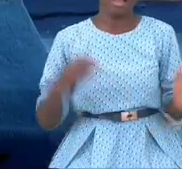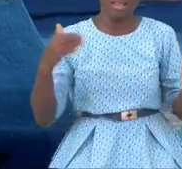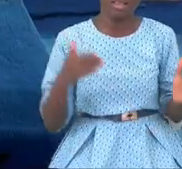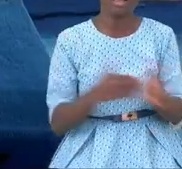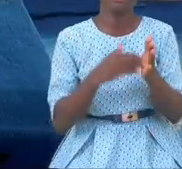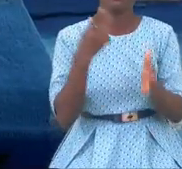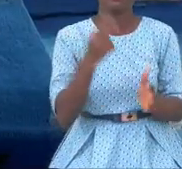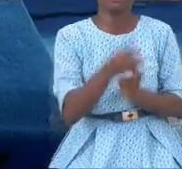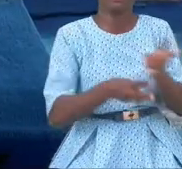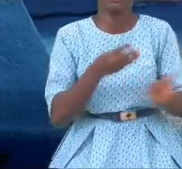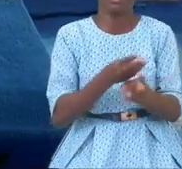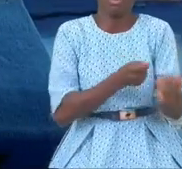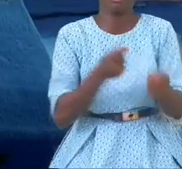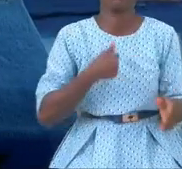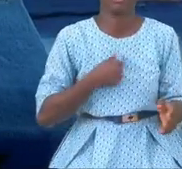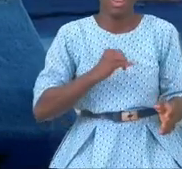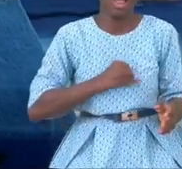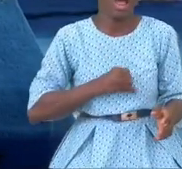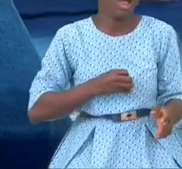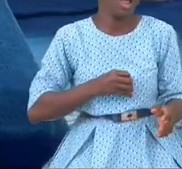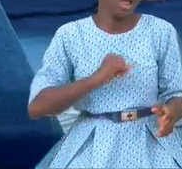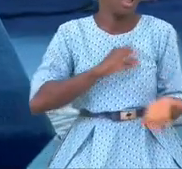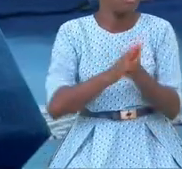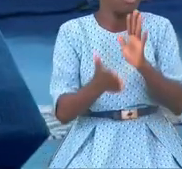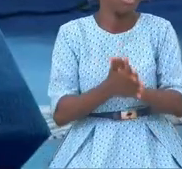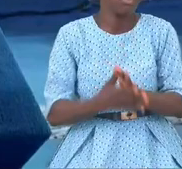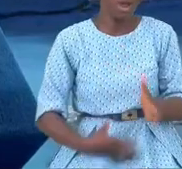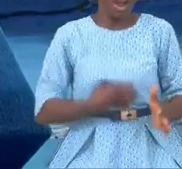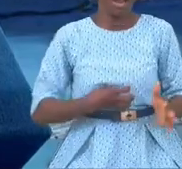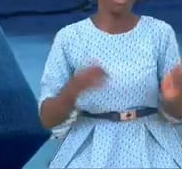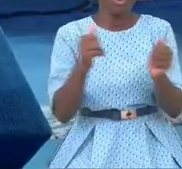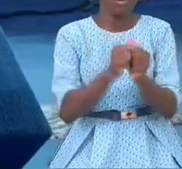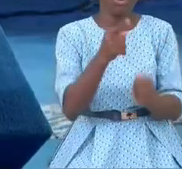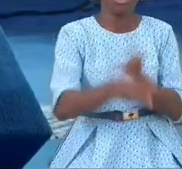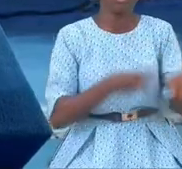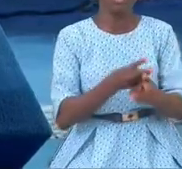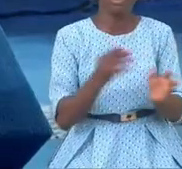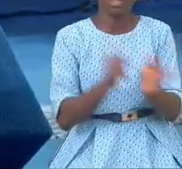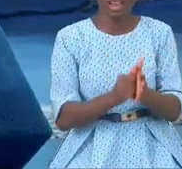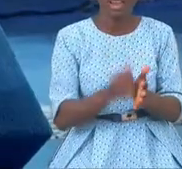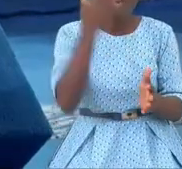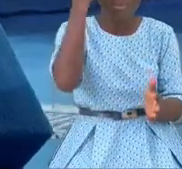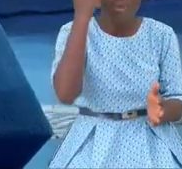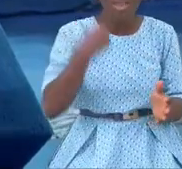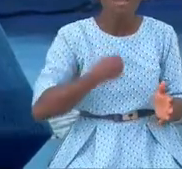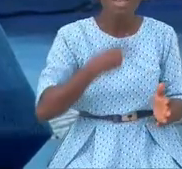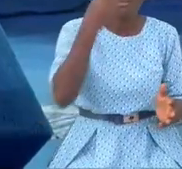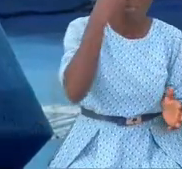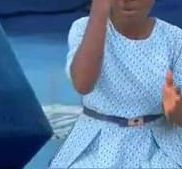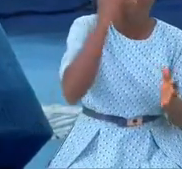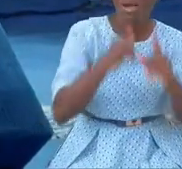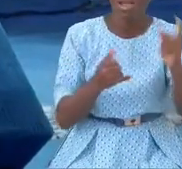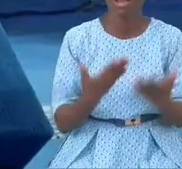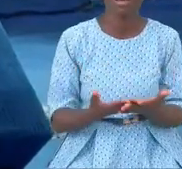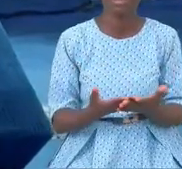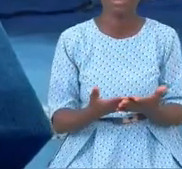didn't give me anything. Anger controlled me. Anger was his Lord. And his feeling was